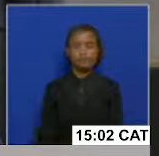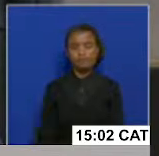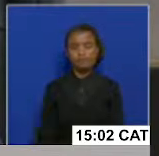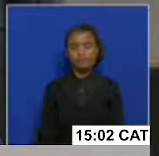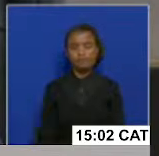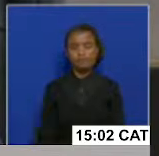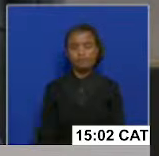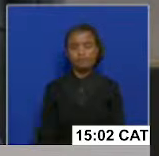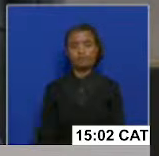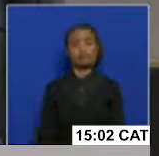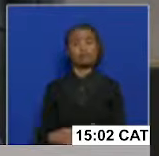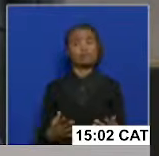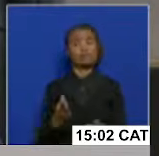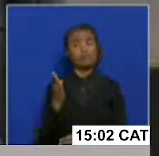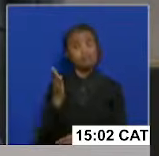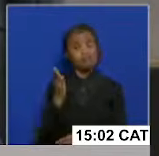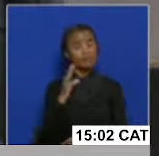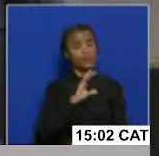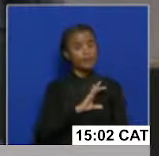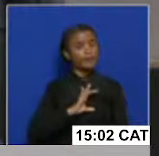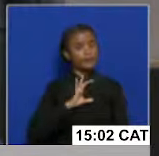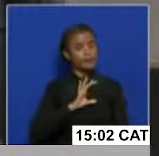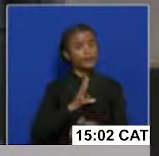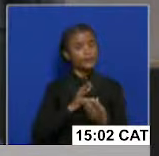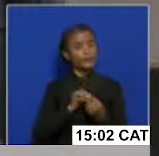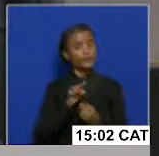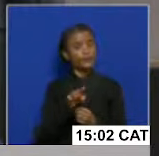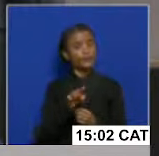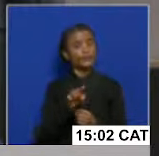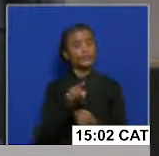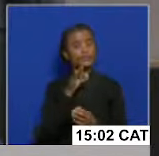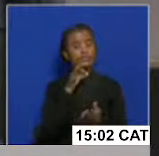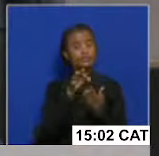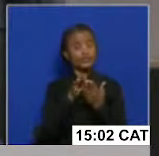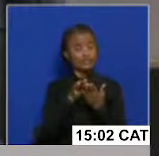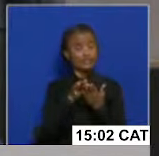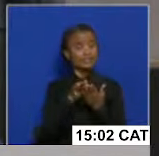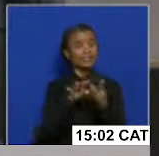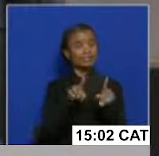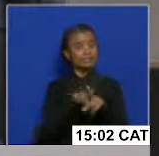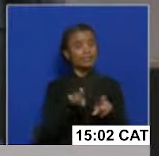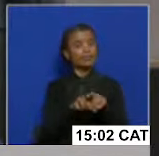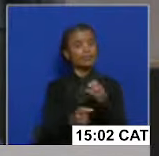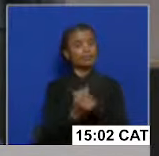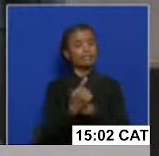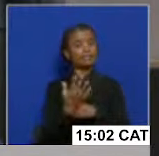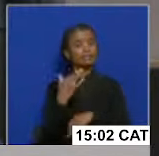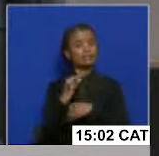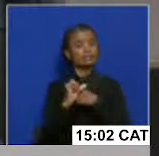that he made 6 months previously? Just on what basis could that happen?